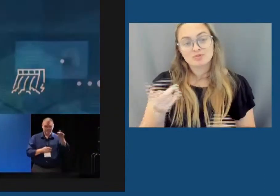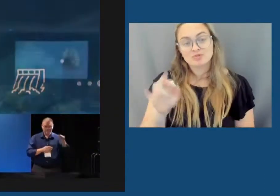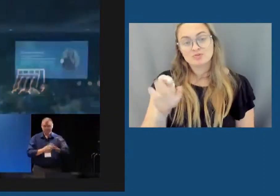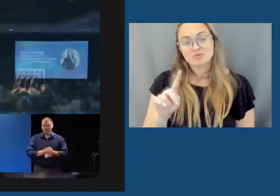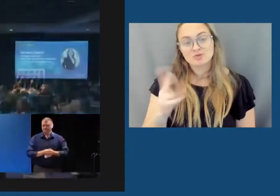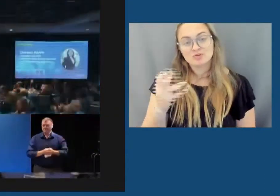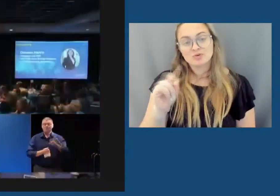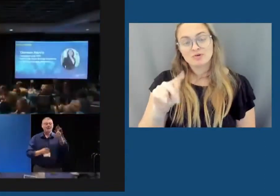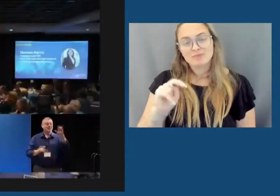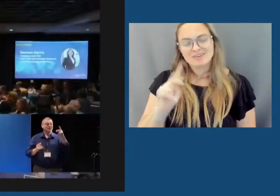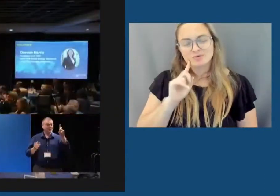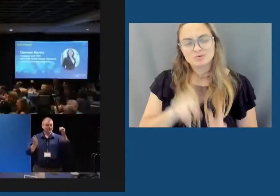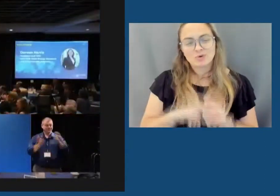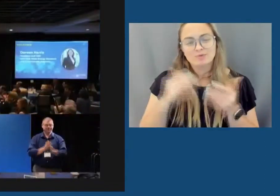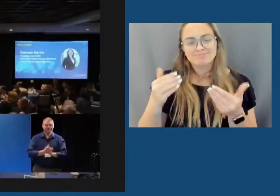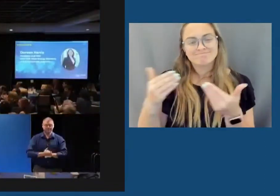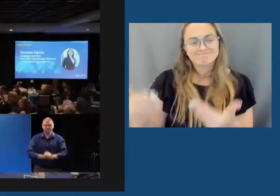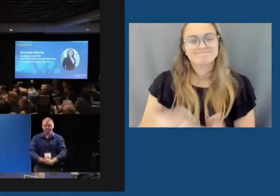Richard.